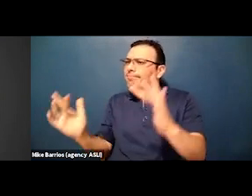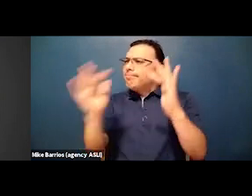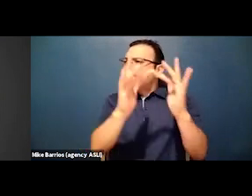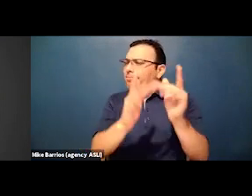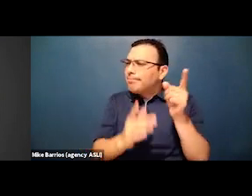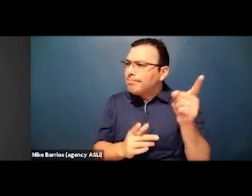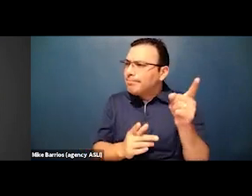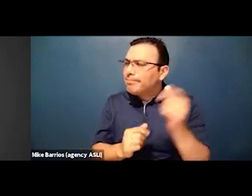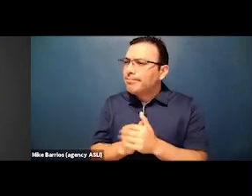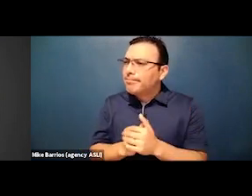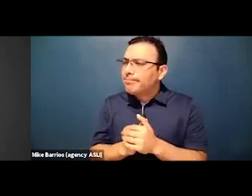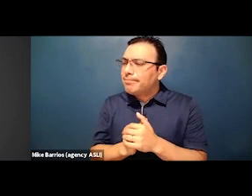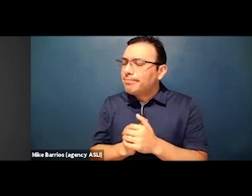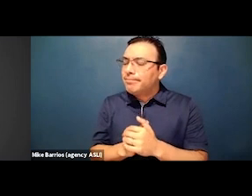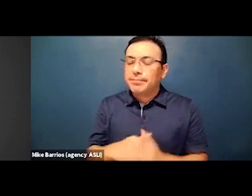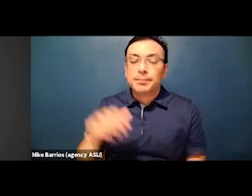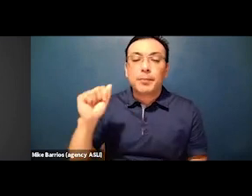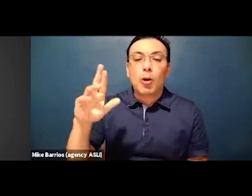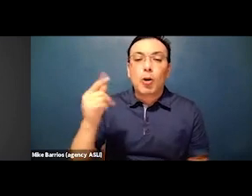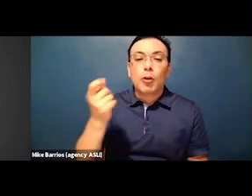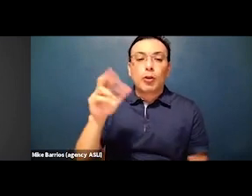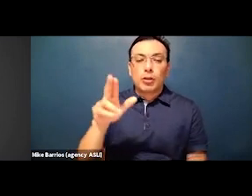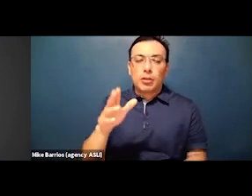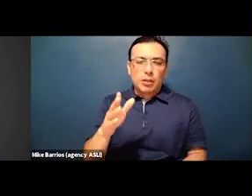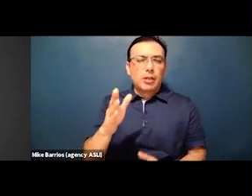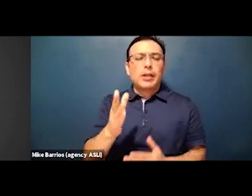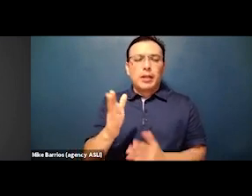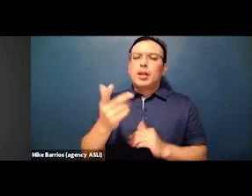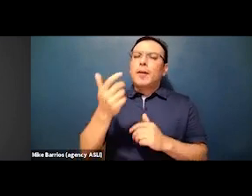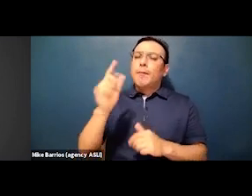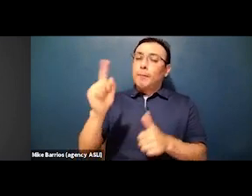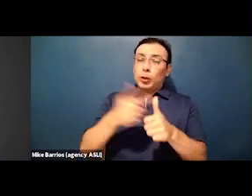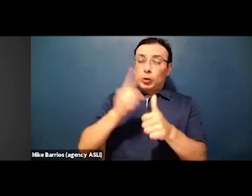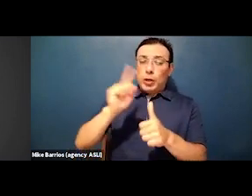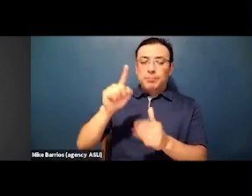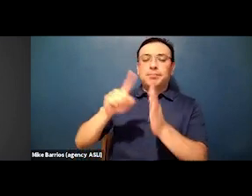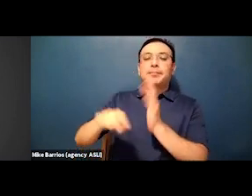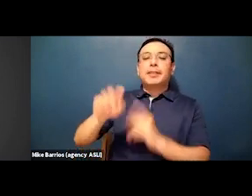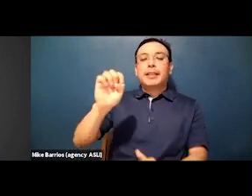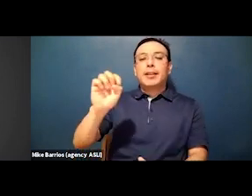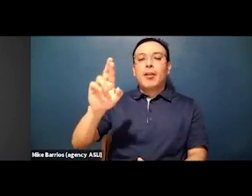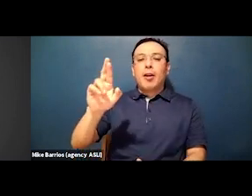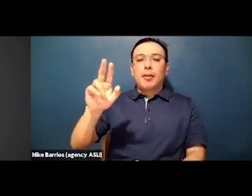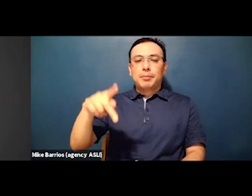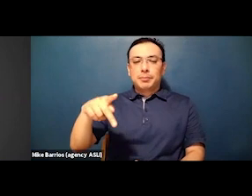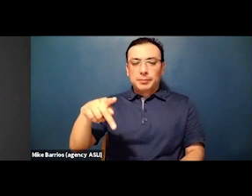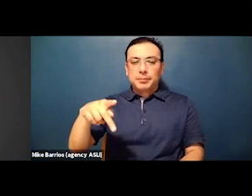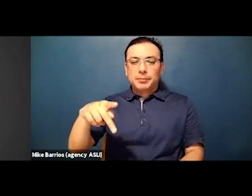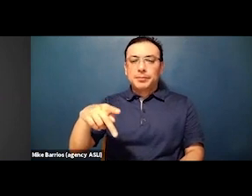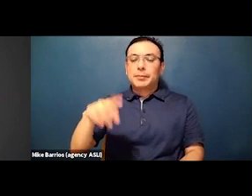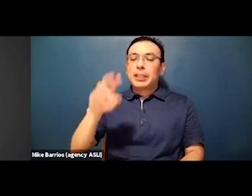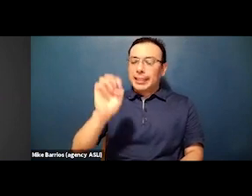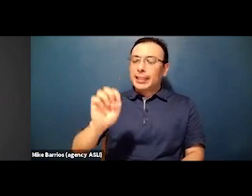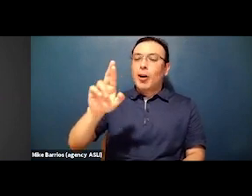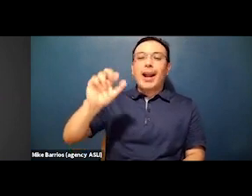I would start with the ERAP website. So if you just Google New York State